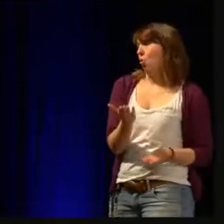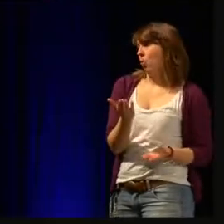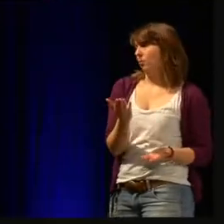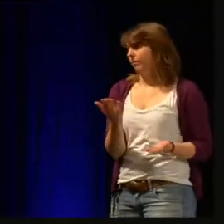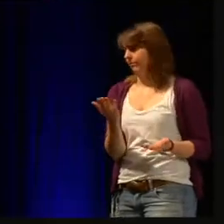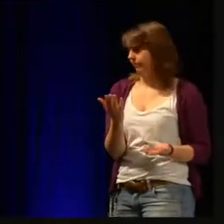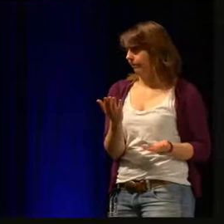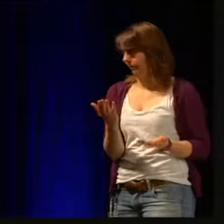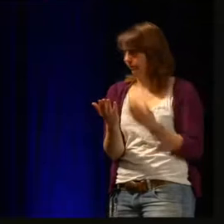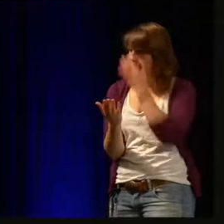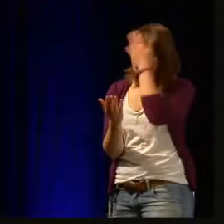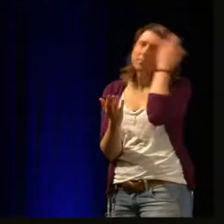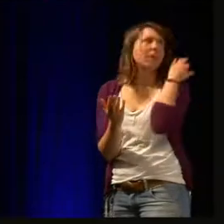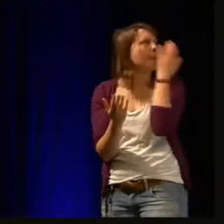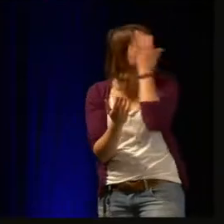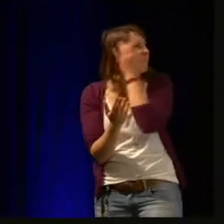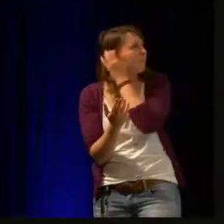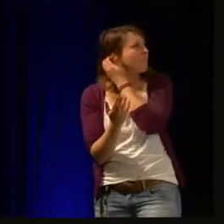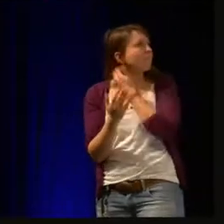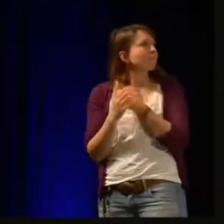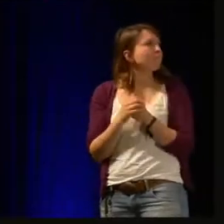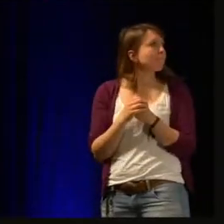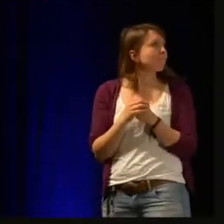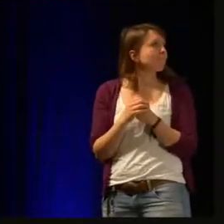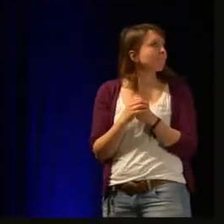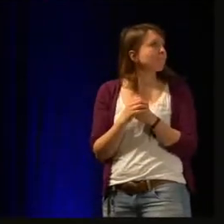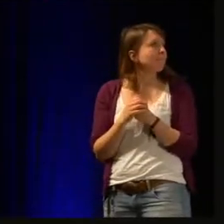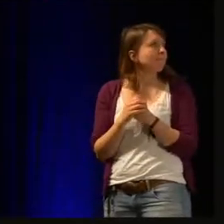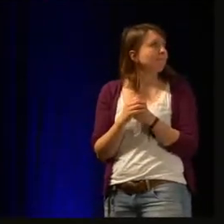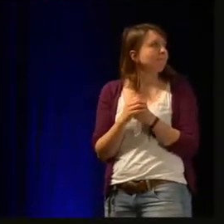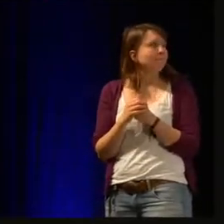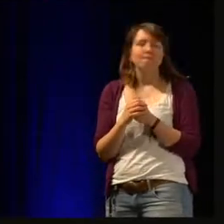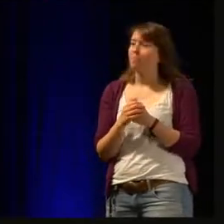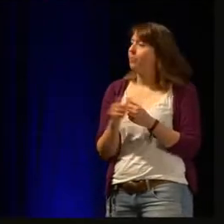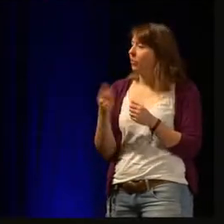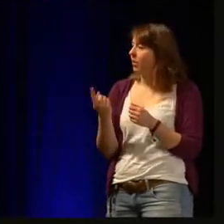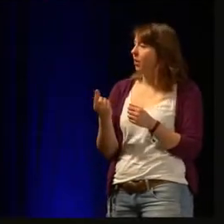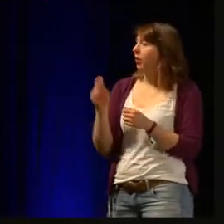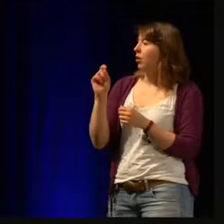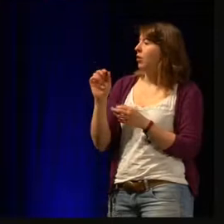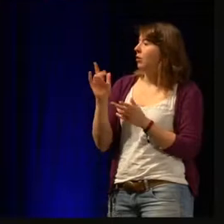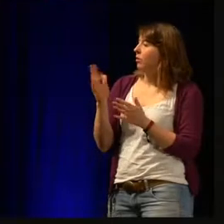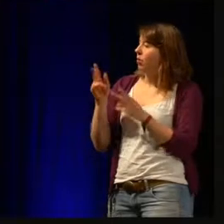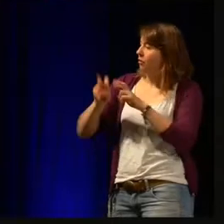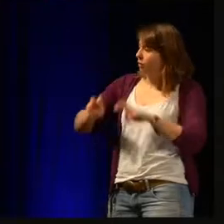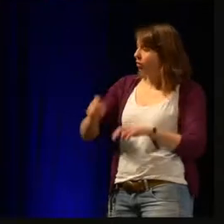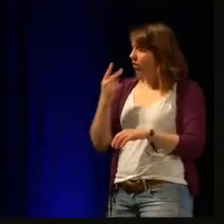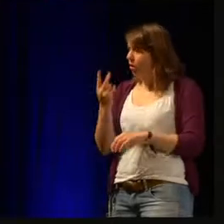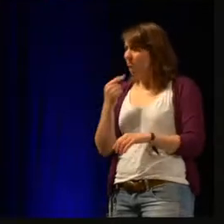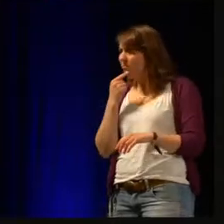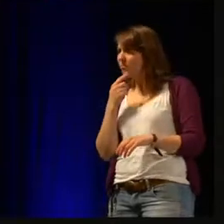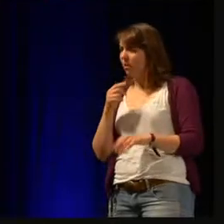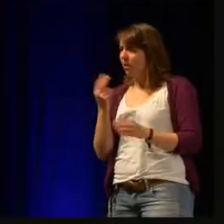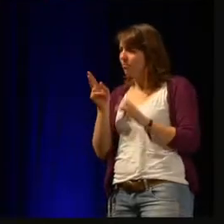being less than 18 of age. So both of them, a category is being